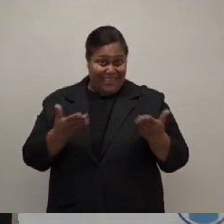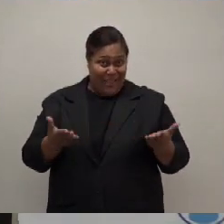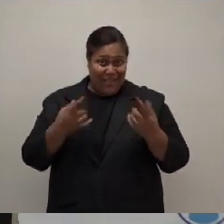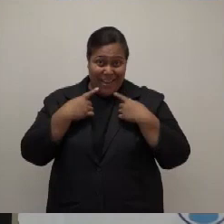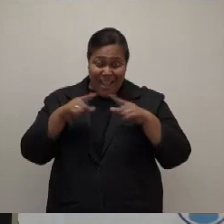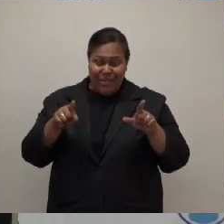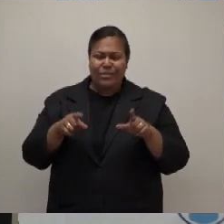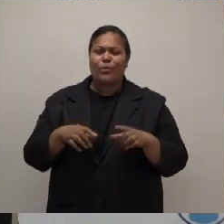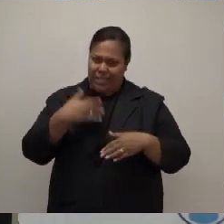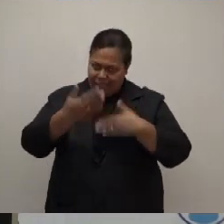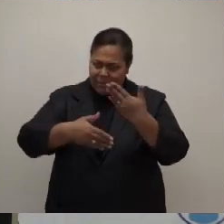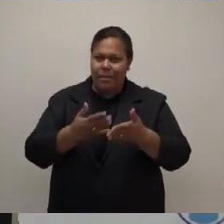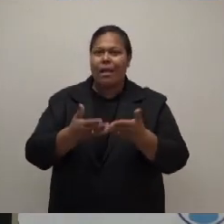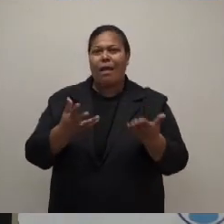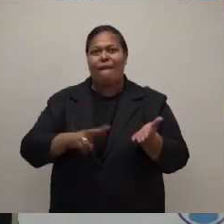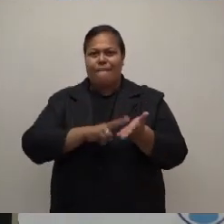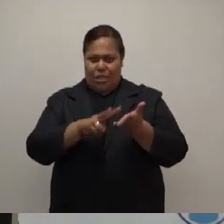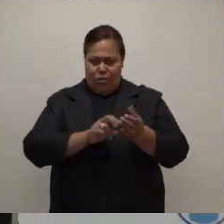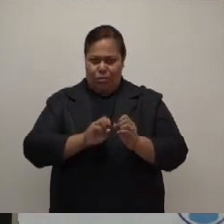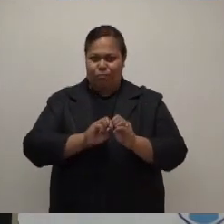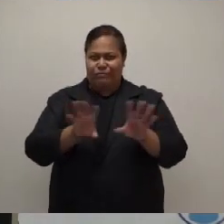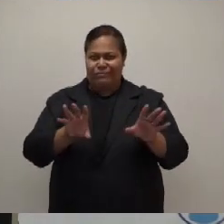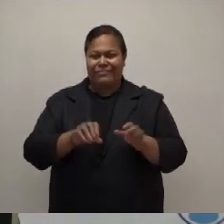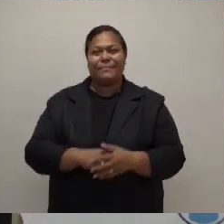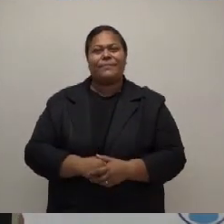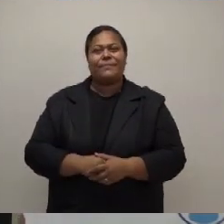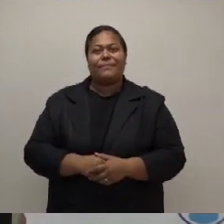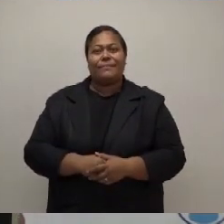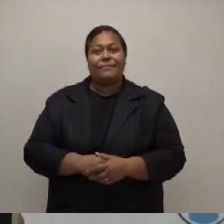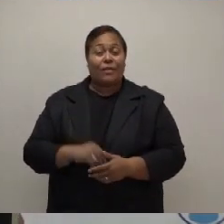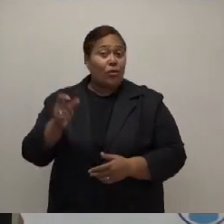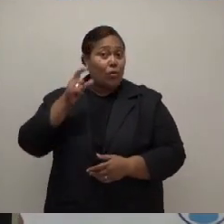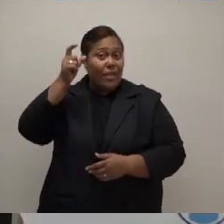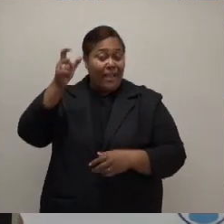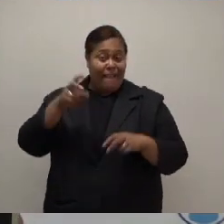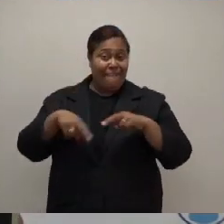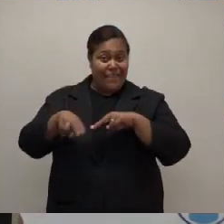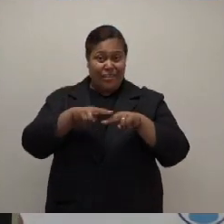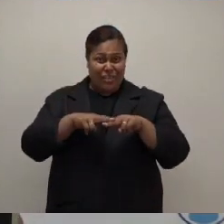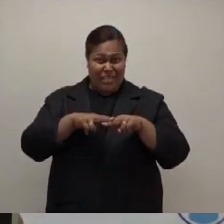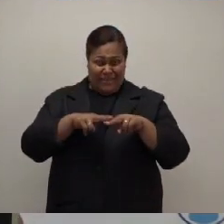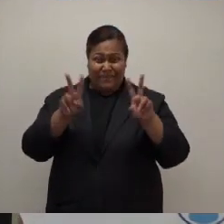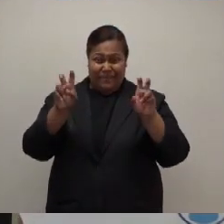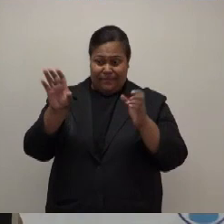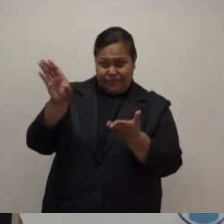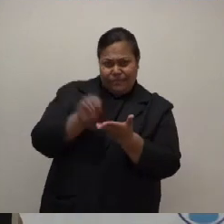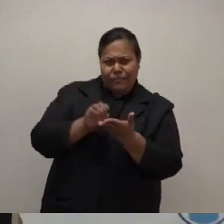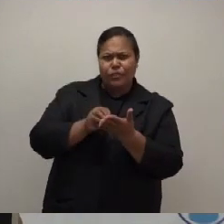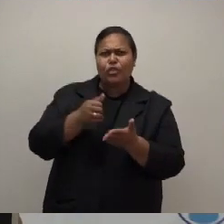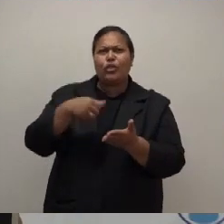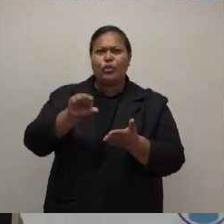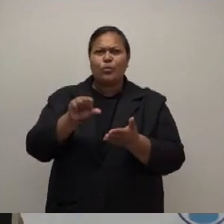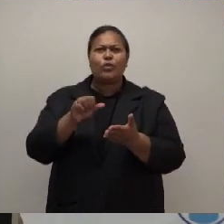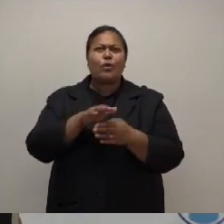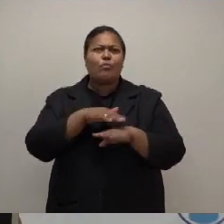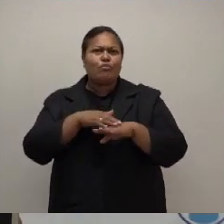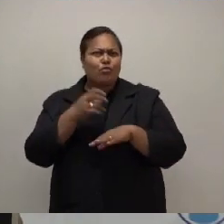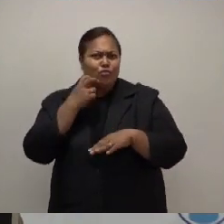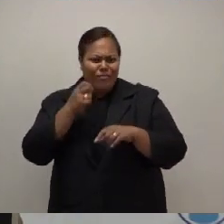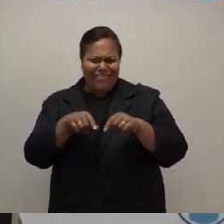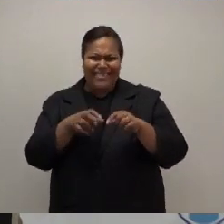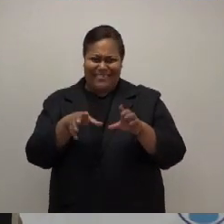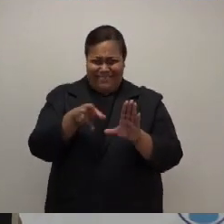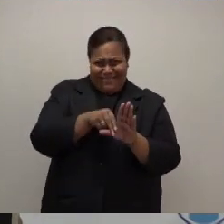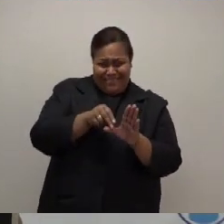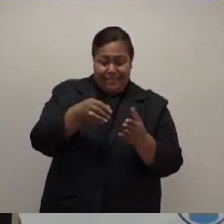works. But essentially, careFIJI uses Bluetooth technology on our phones to make contact tracing